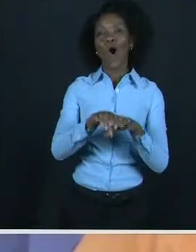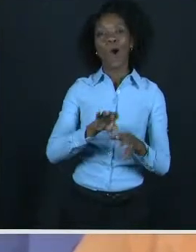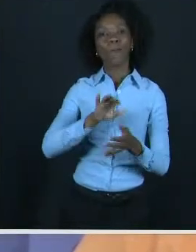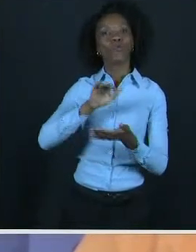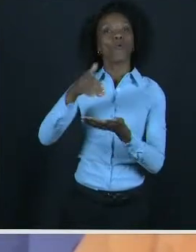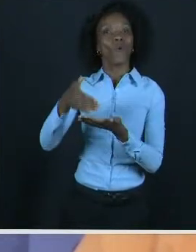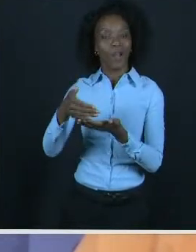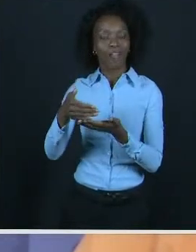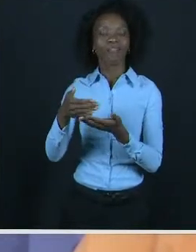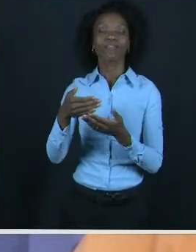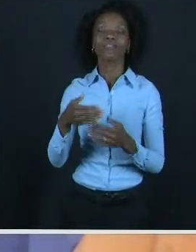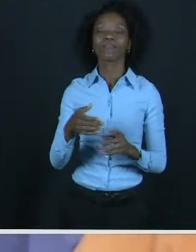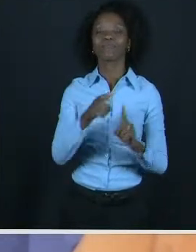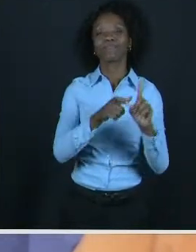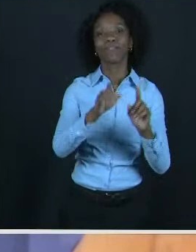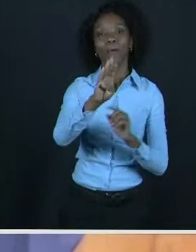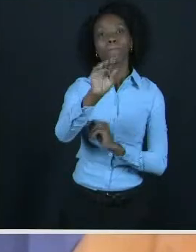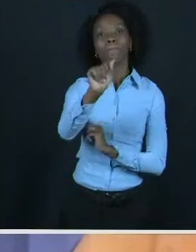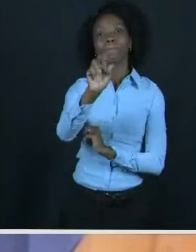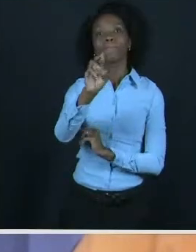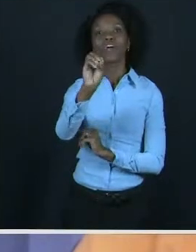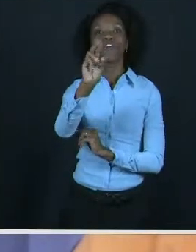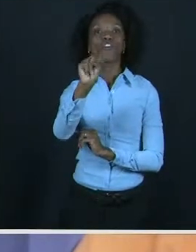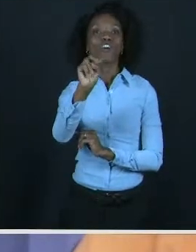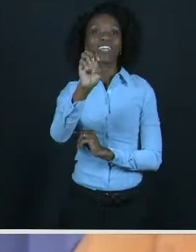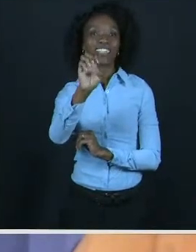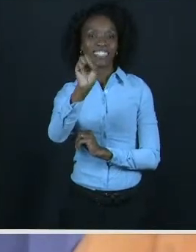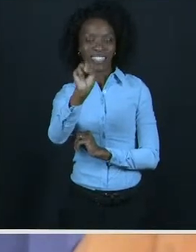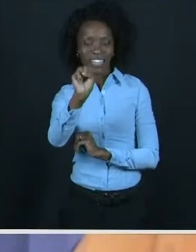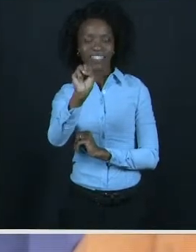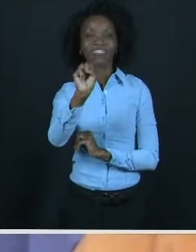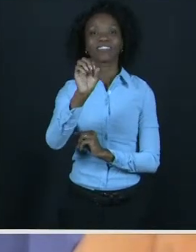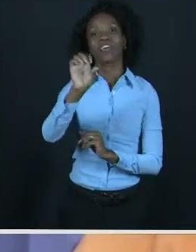Baroness Patricia Scotland,